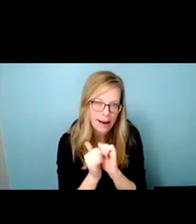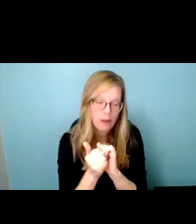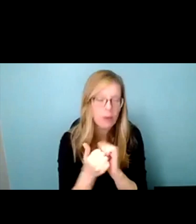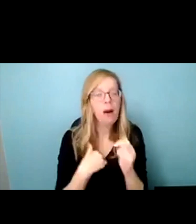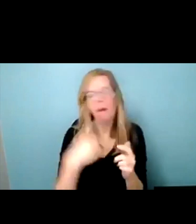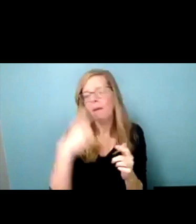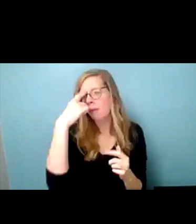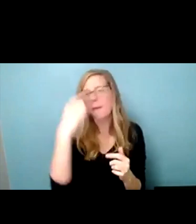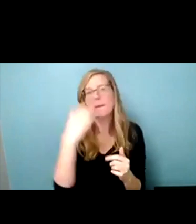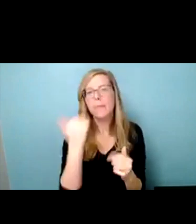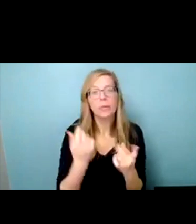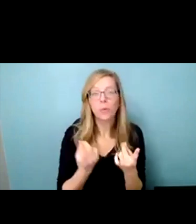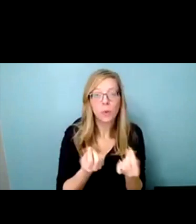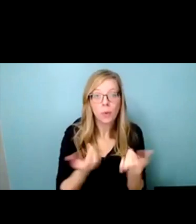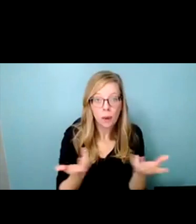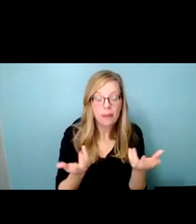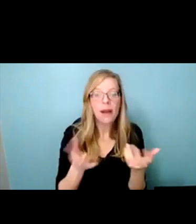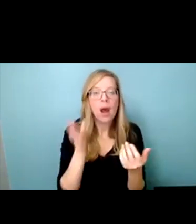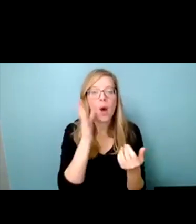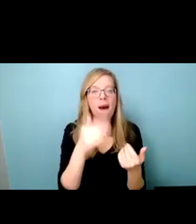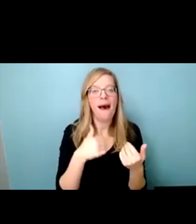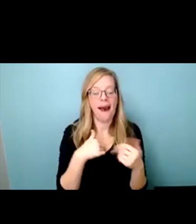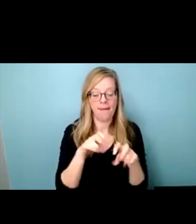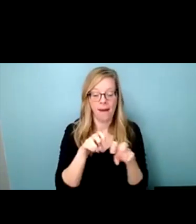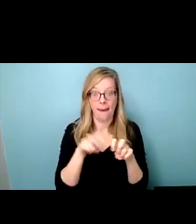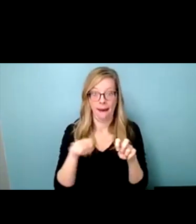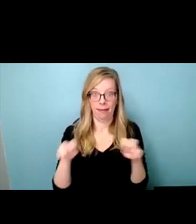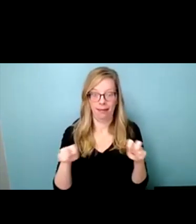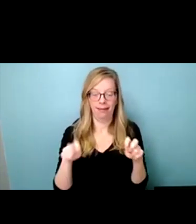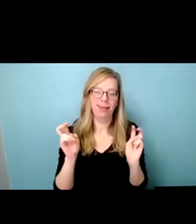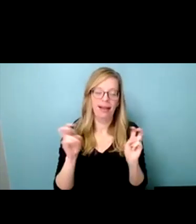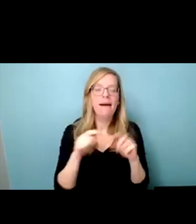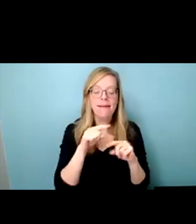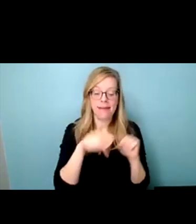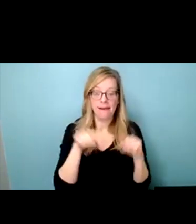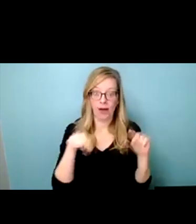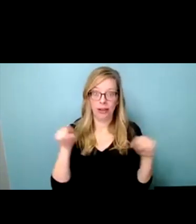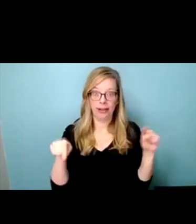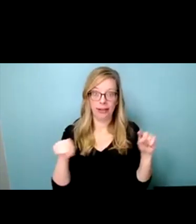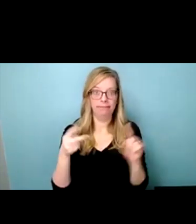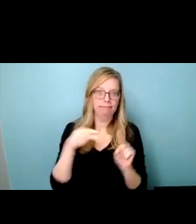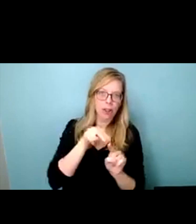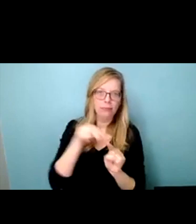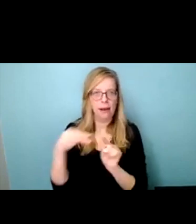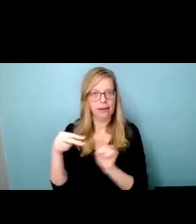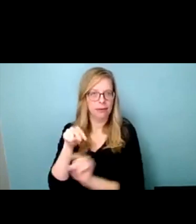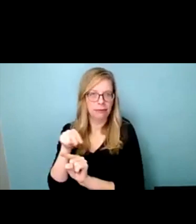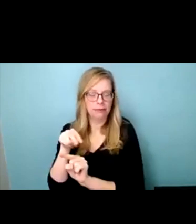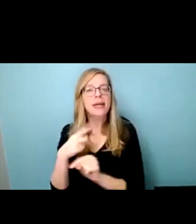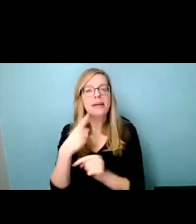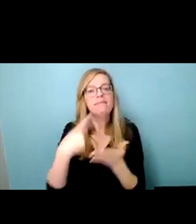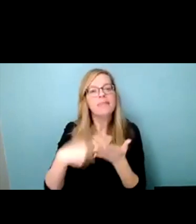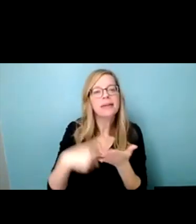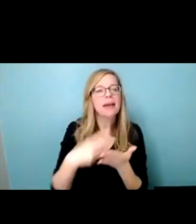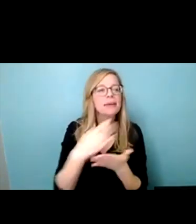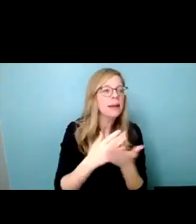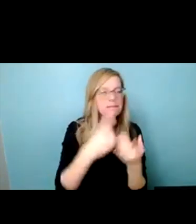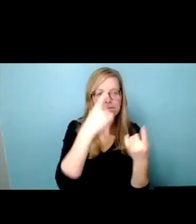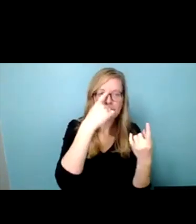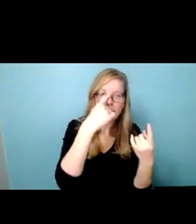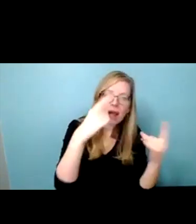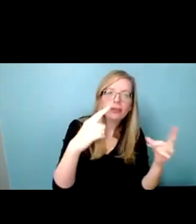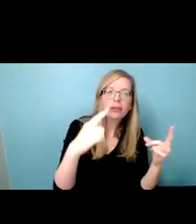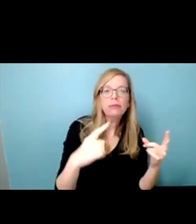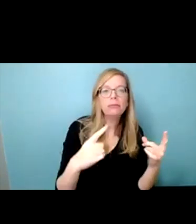together a diverse panel for you here this morning to discuss some of these challenges and issues and successes that we've had along the way, and